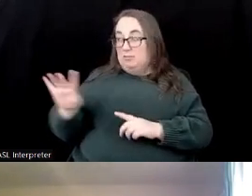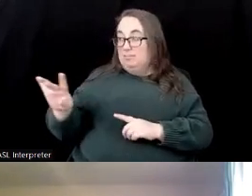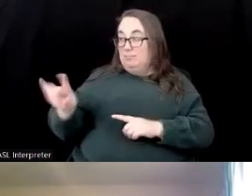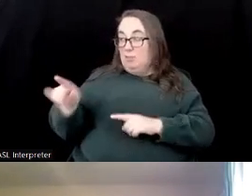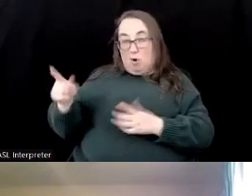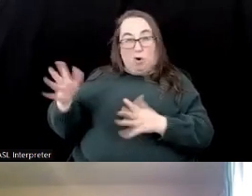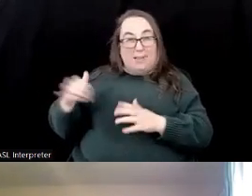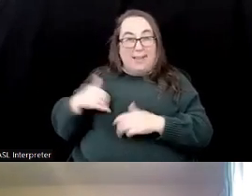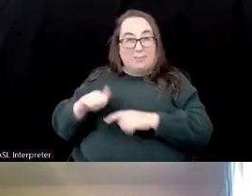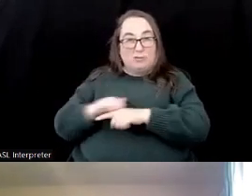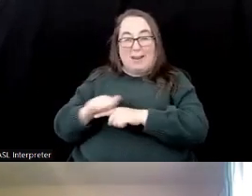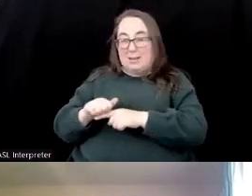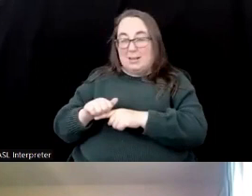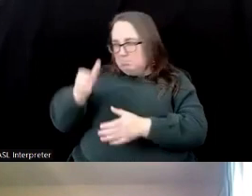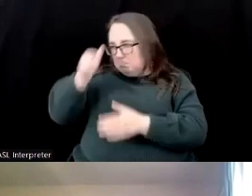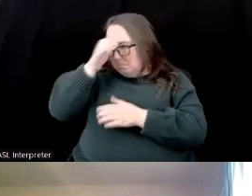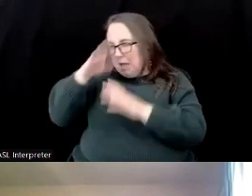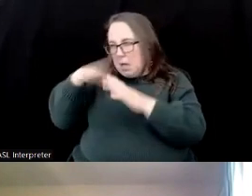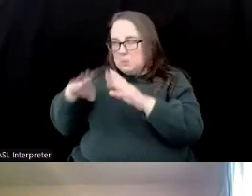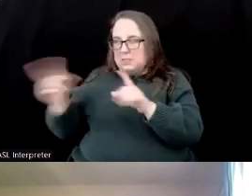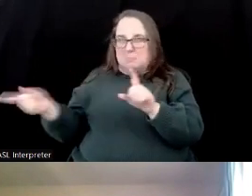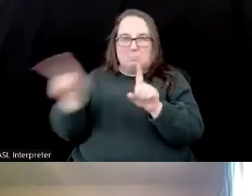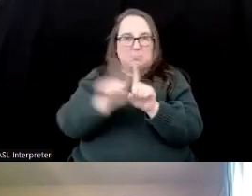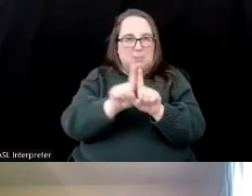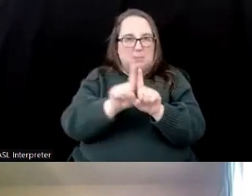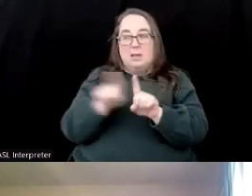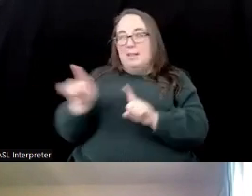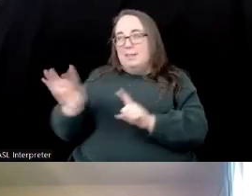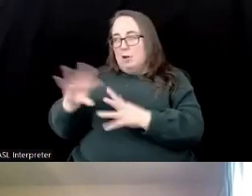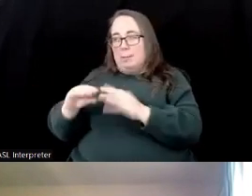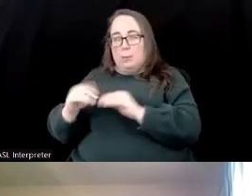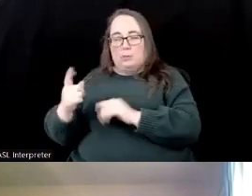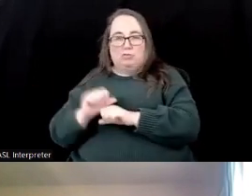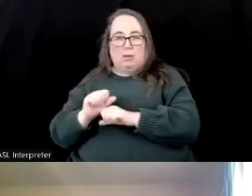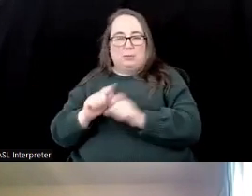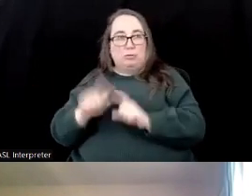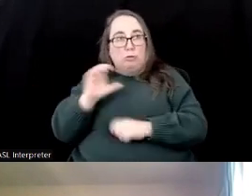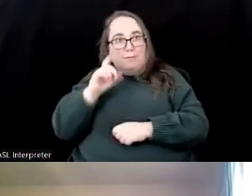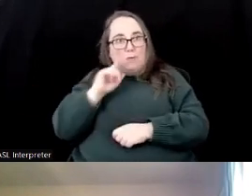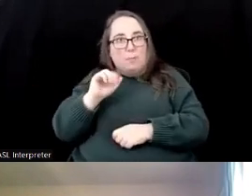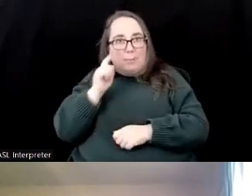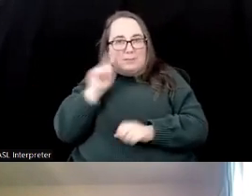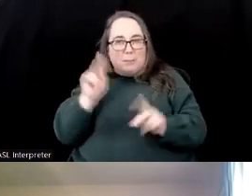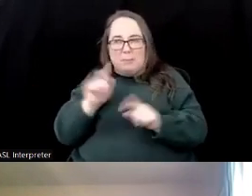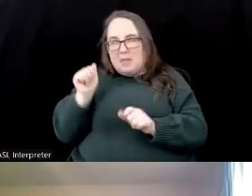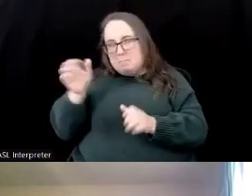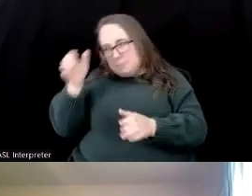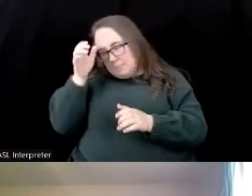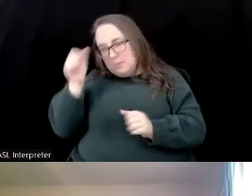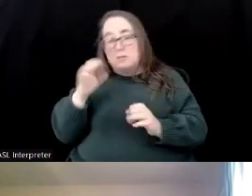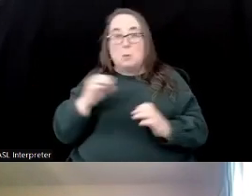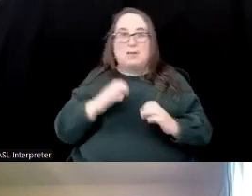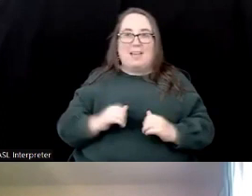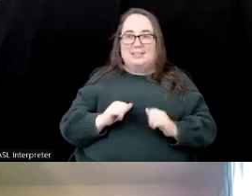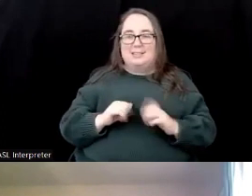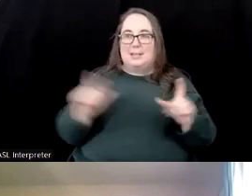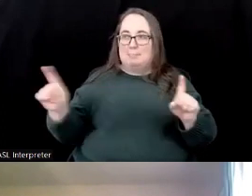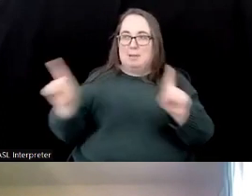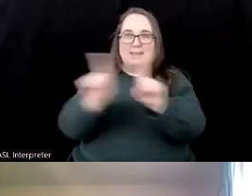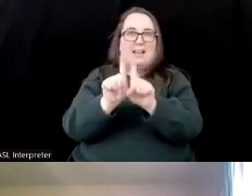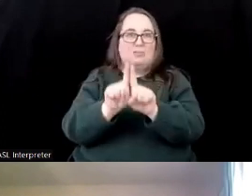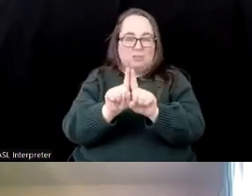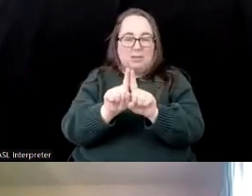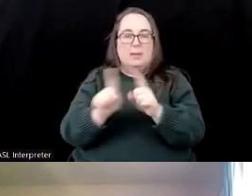trained on housing. Their number one job is to find apartments for people. So our clients get attached to one of these